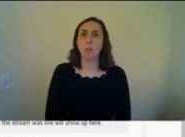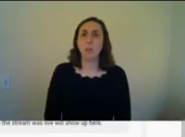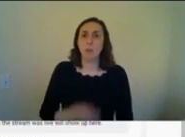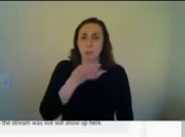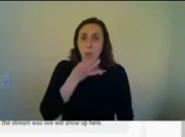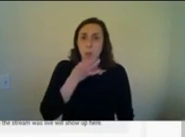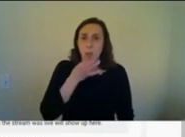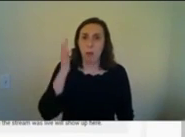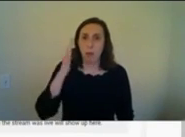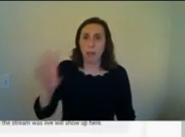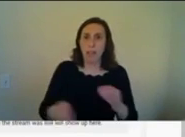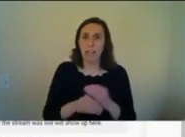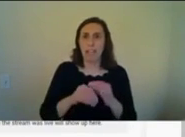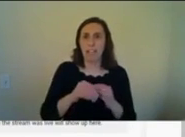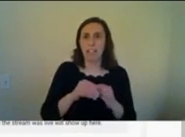part.